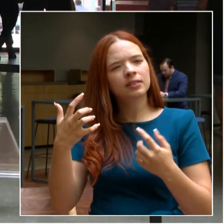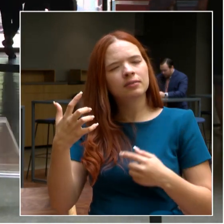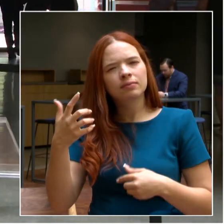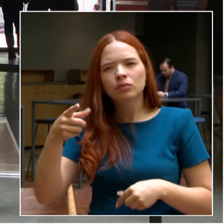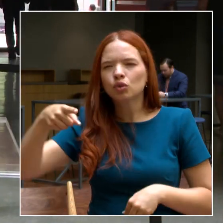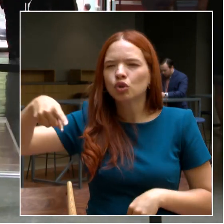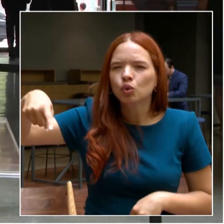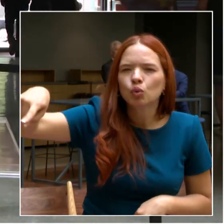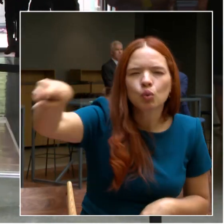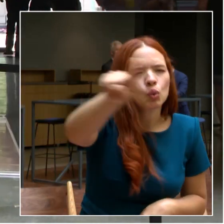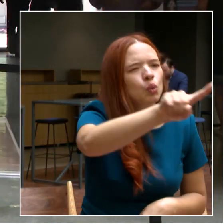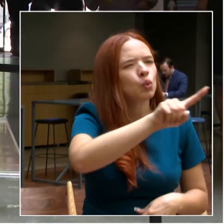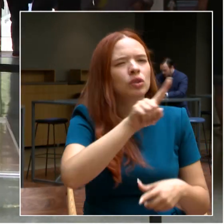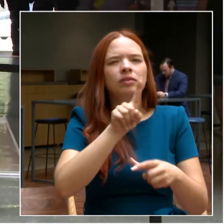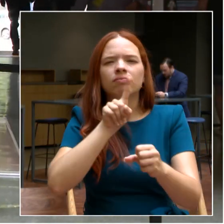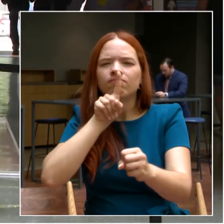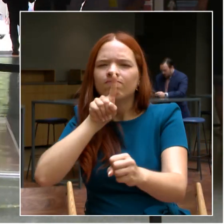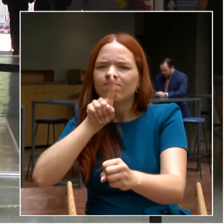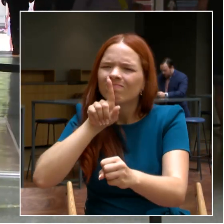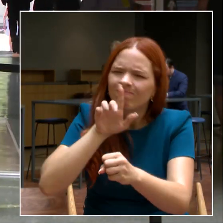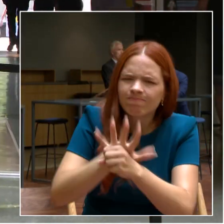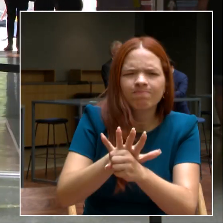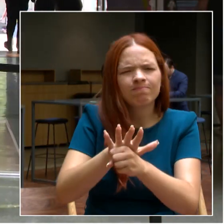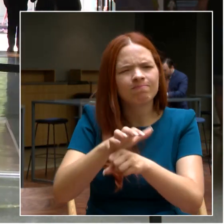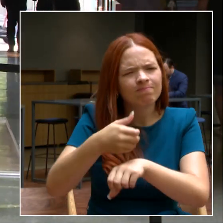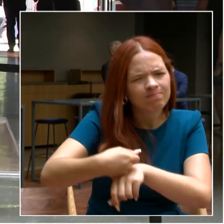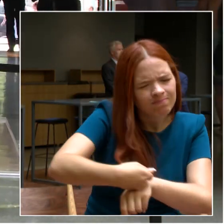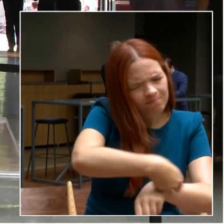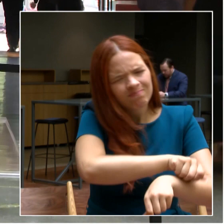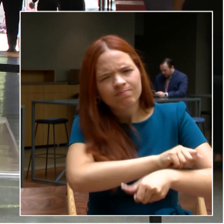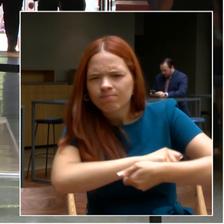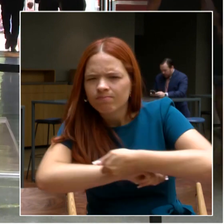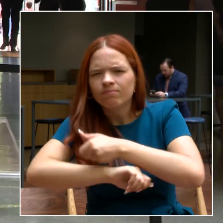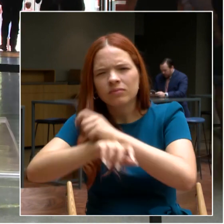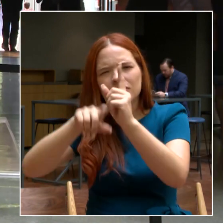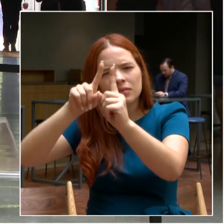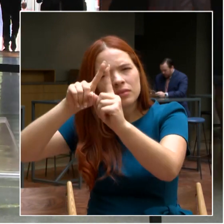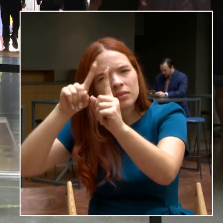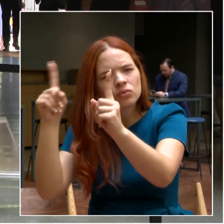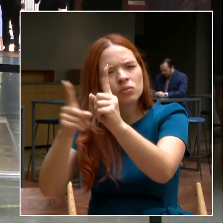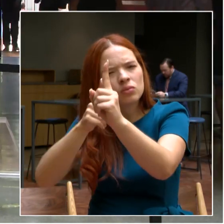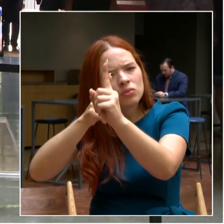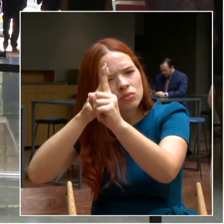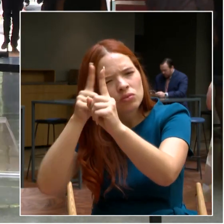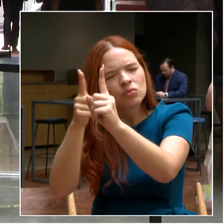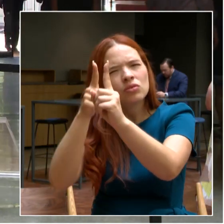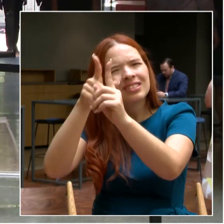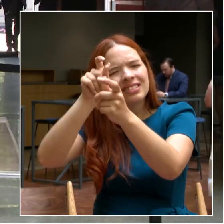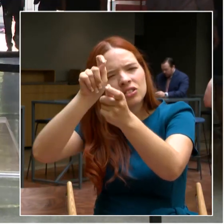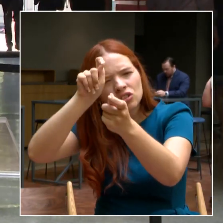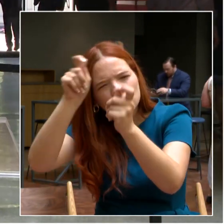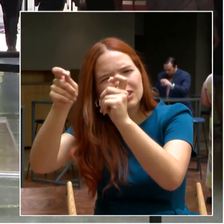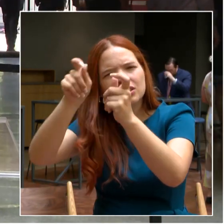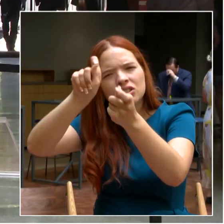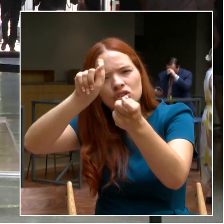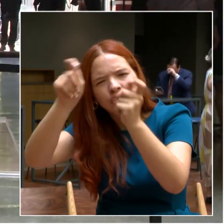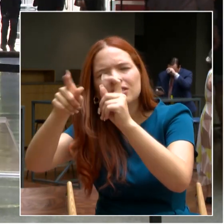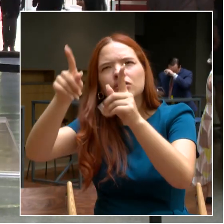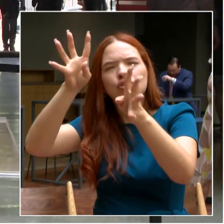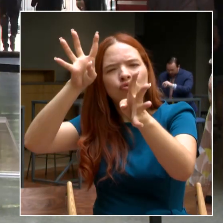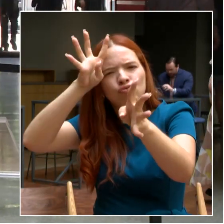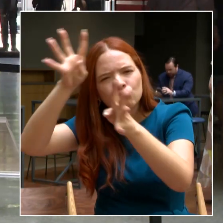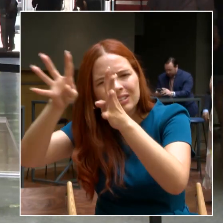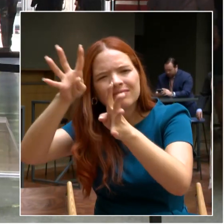only to reimagine downtown, but also to identify the most feasible and highest